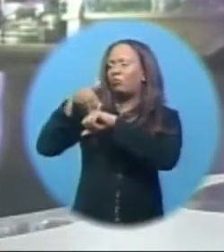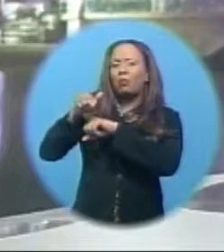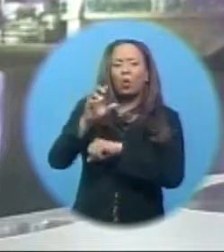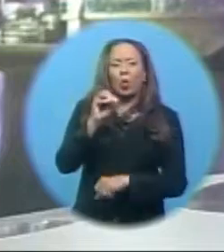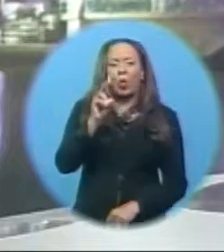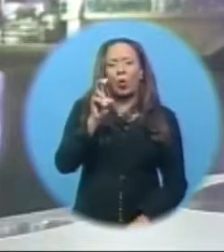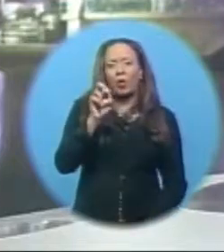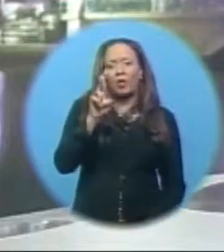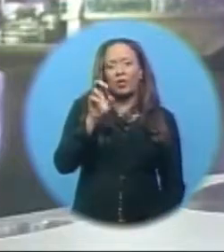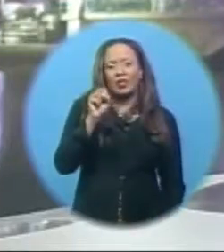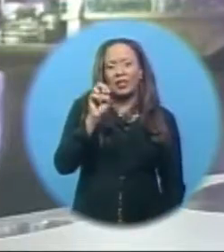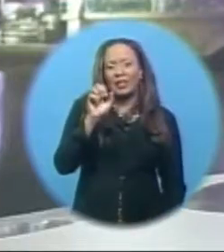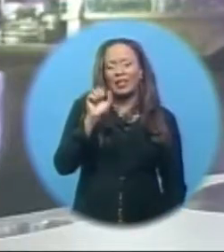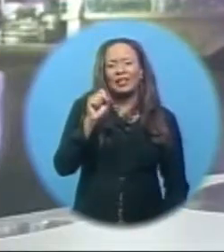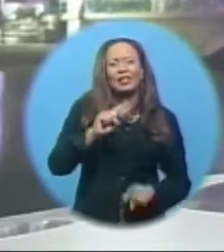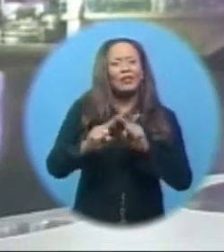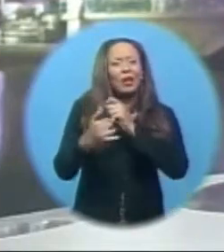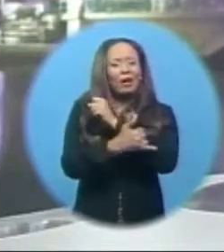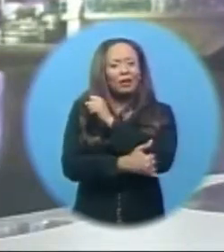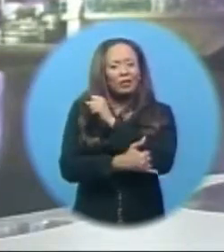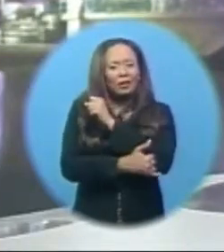resources are needed.